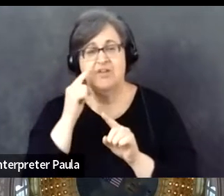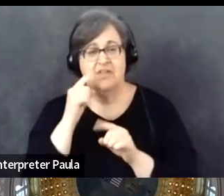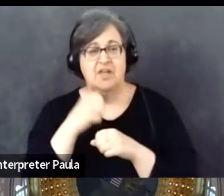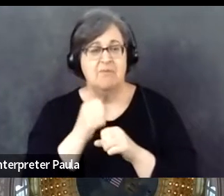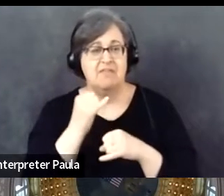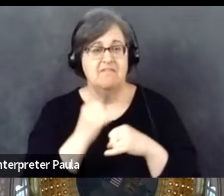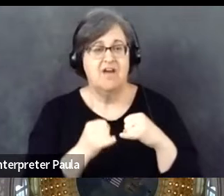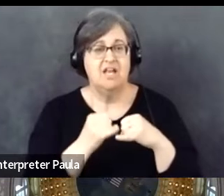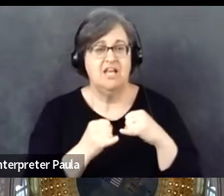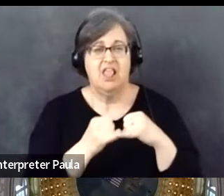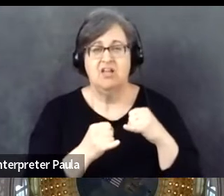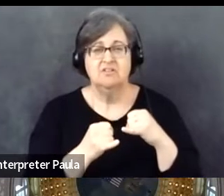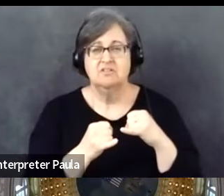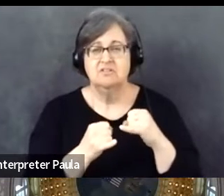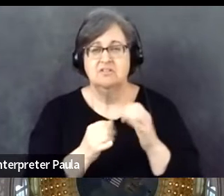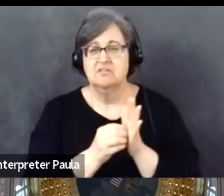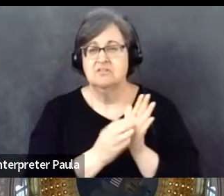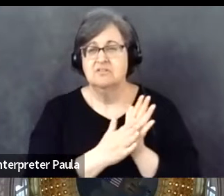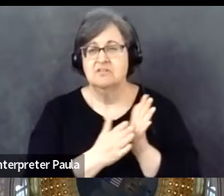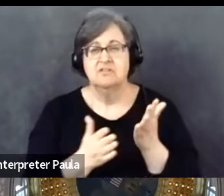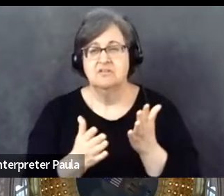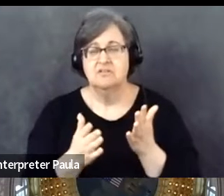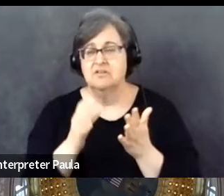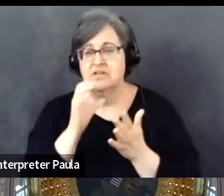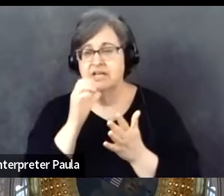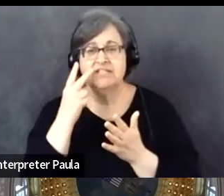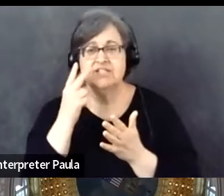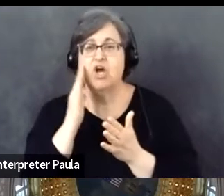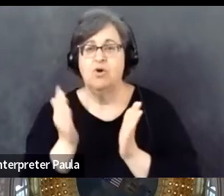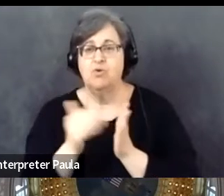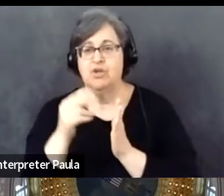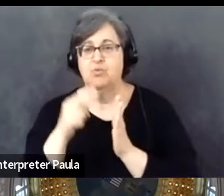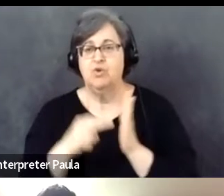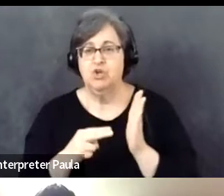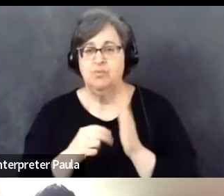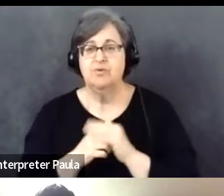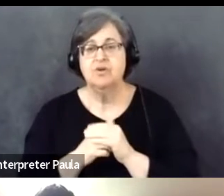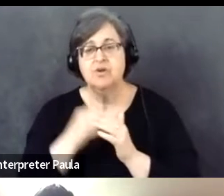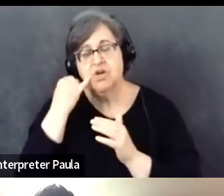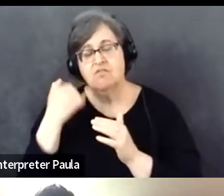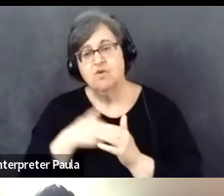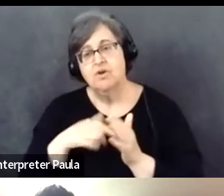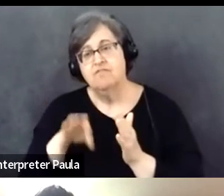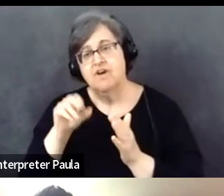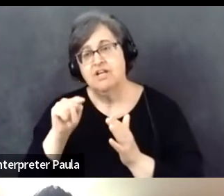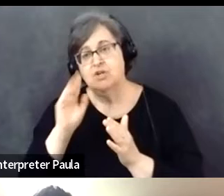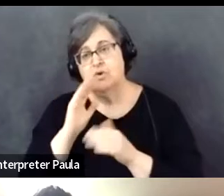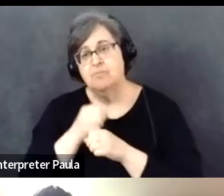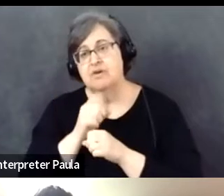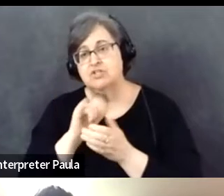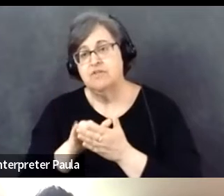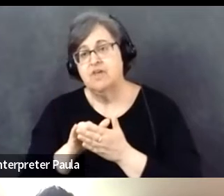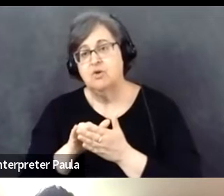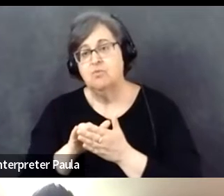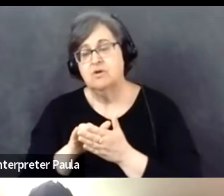final. I didn't see it in anything, but I will be rereading it. So if we do find it, we'll make sure we highlight it